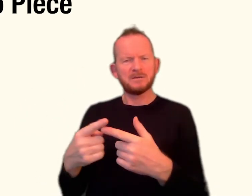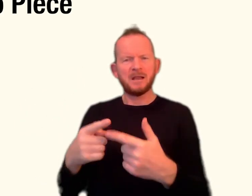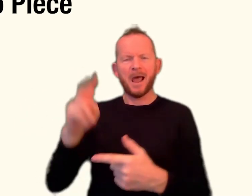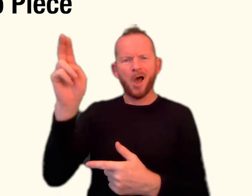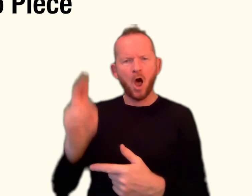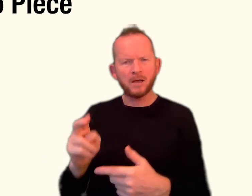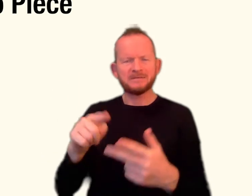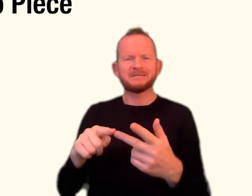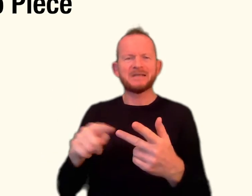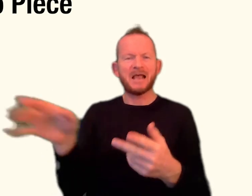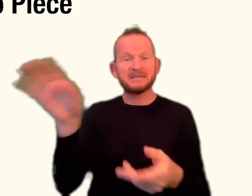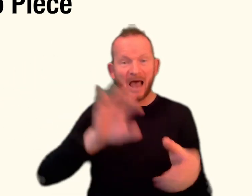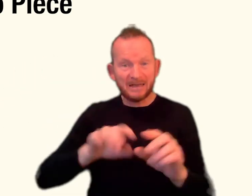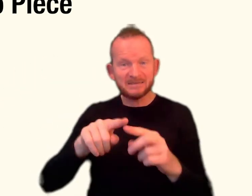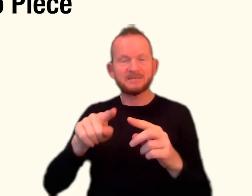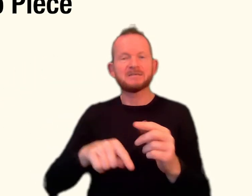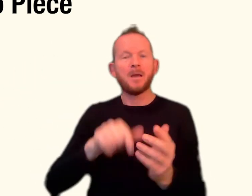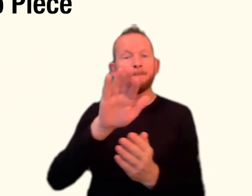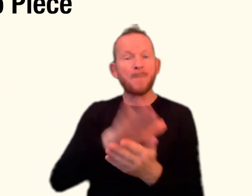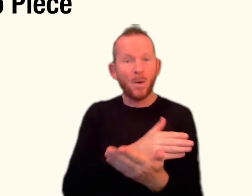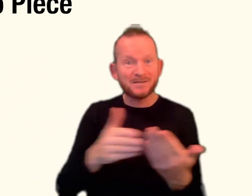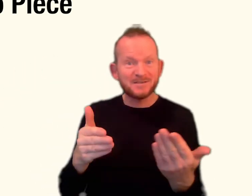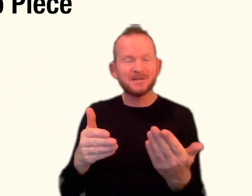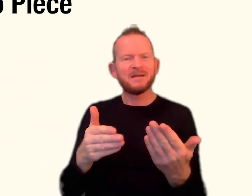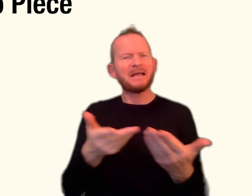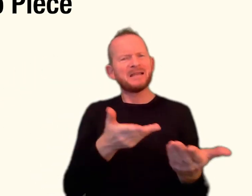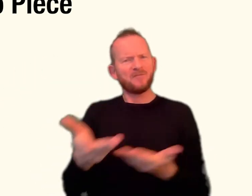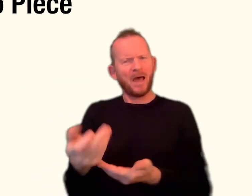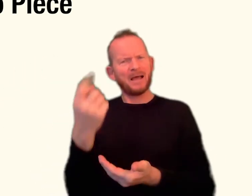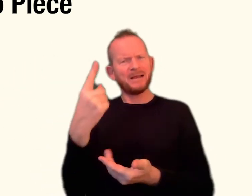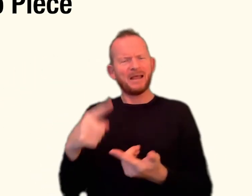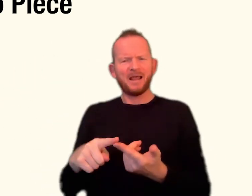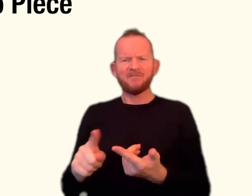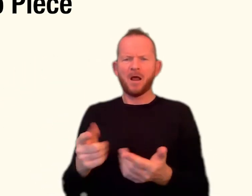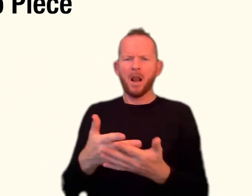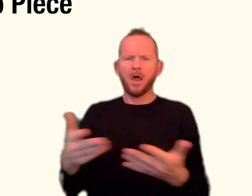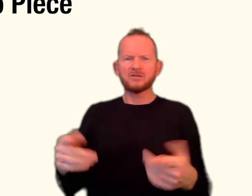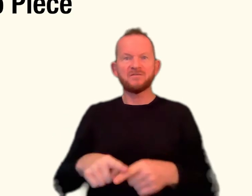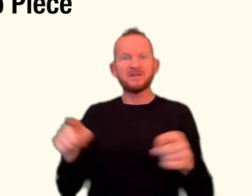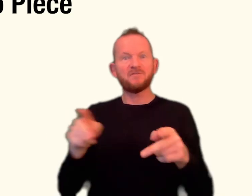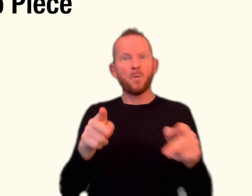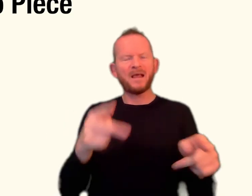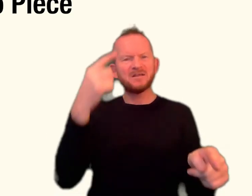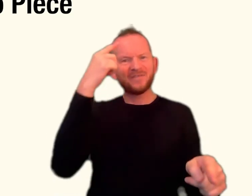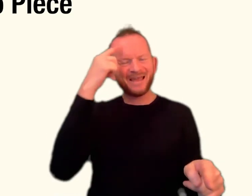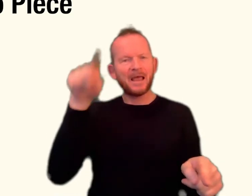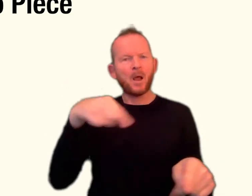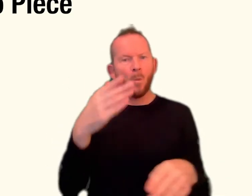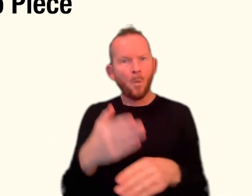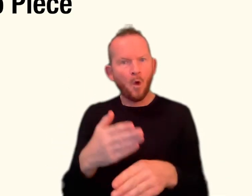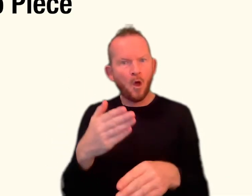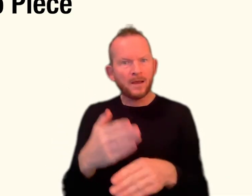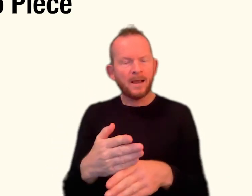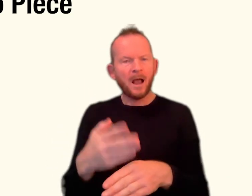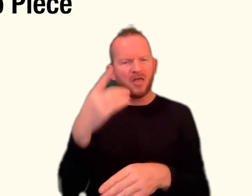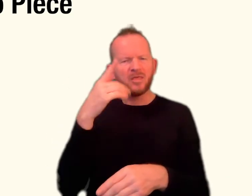artists, scientists, poets, to just give you an idea of lots of different ways of thinking and working.